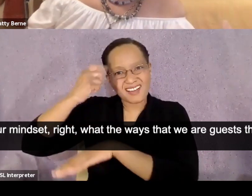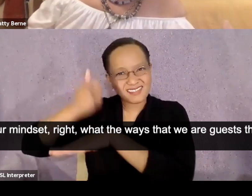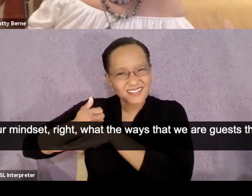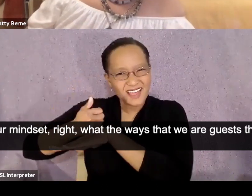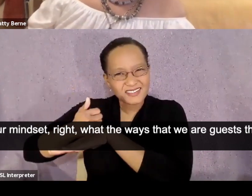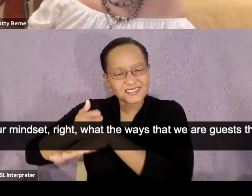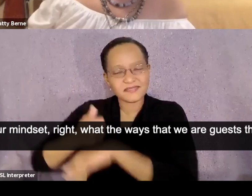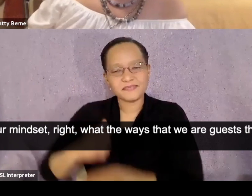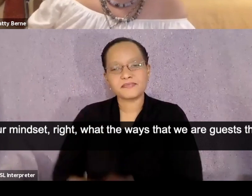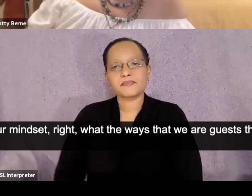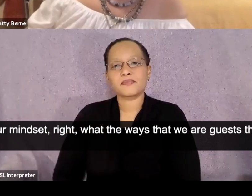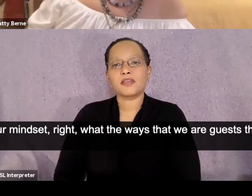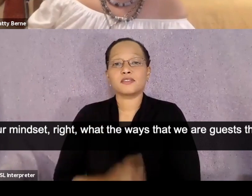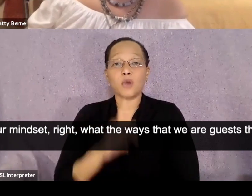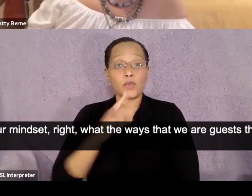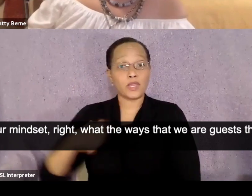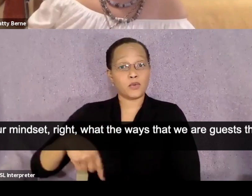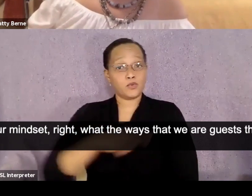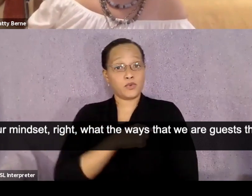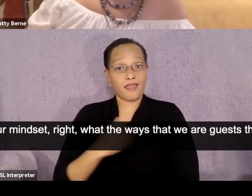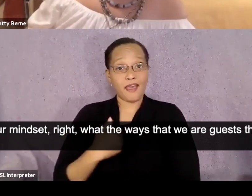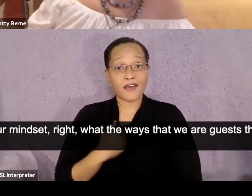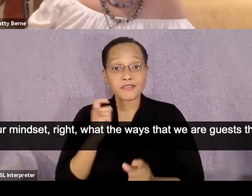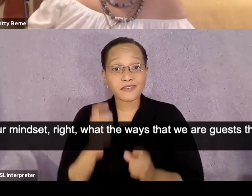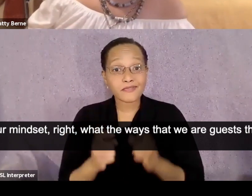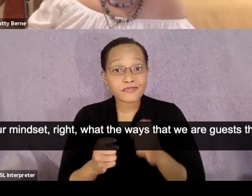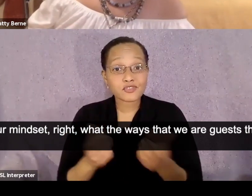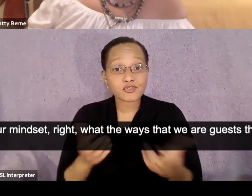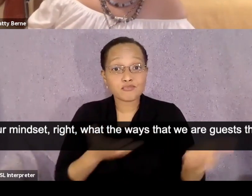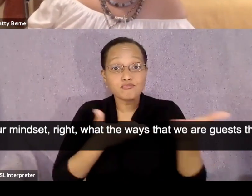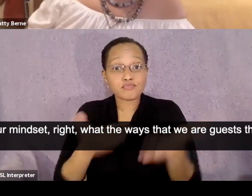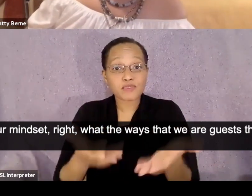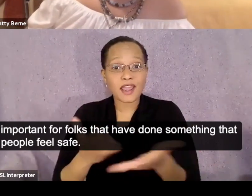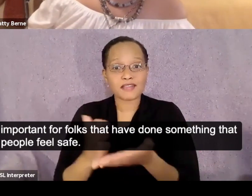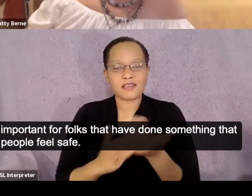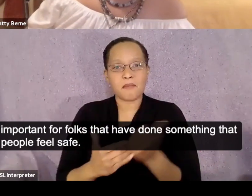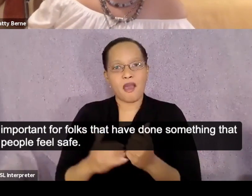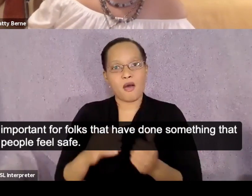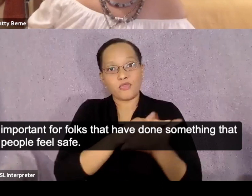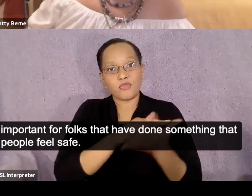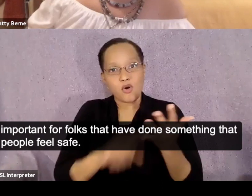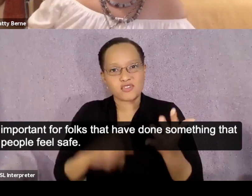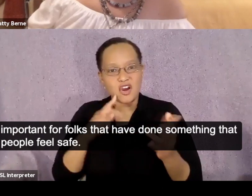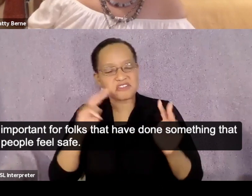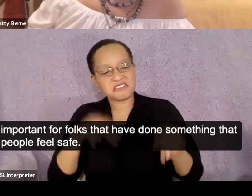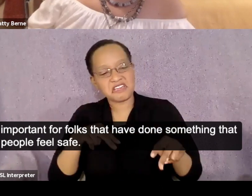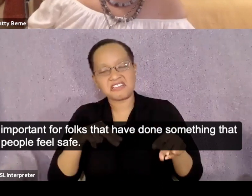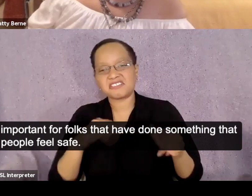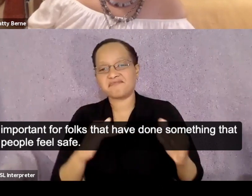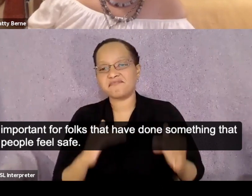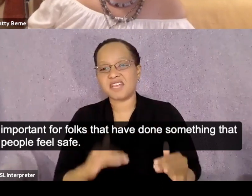are, the gifts that we bring are somehow less than, and so I think one of the things that's